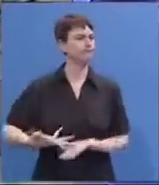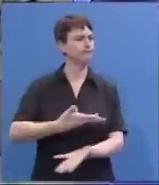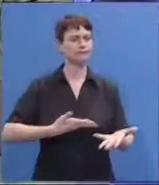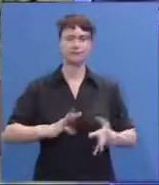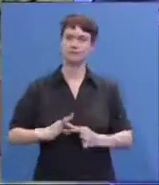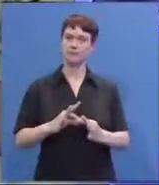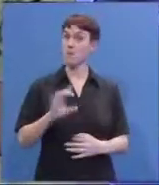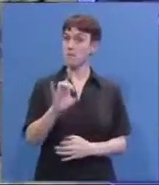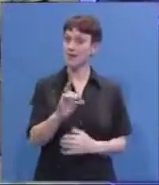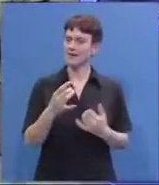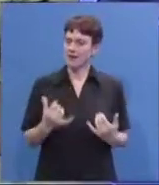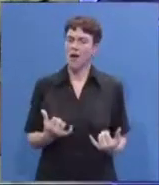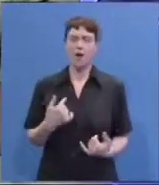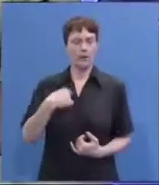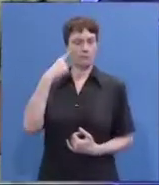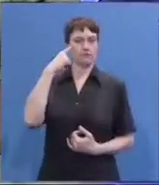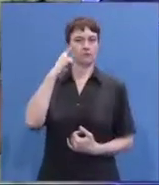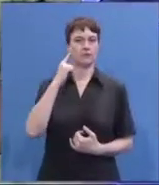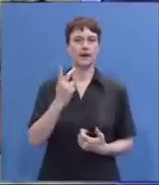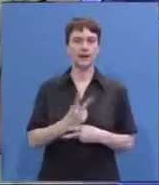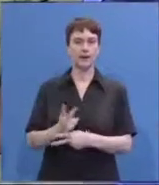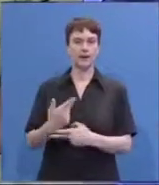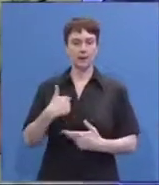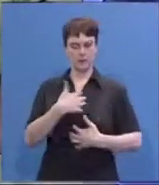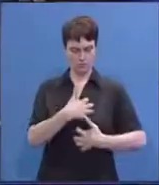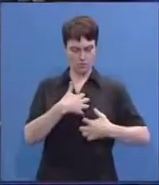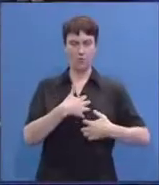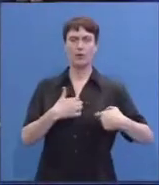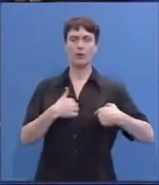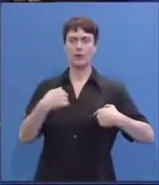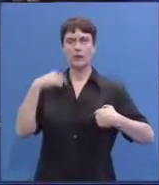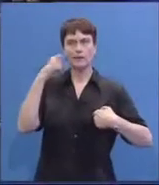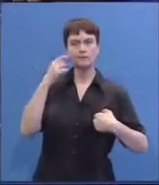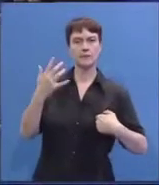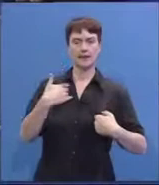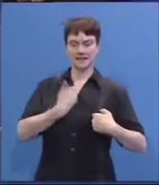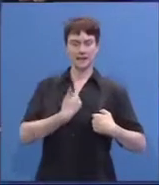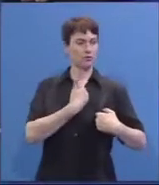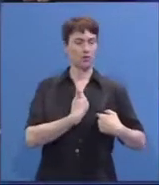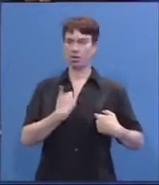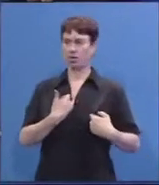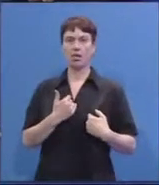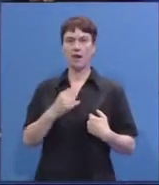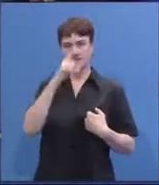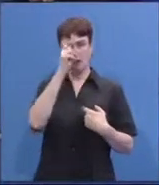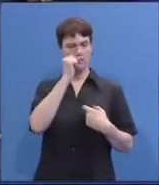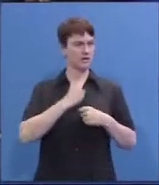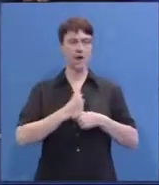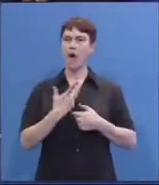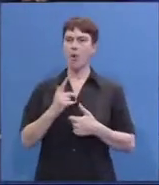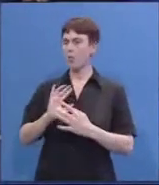difficult process of our lives when we are mourning and we're holding on to our individual faiths? Madiba